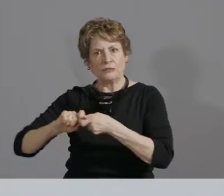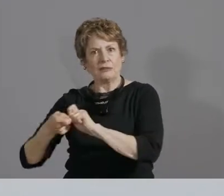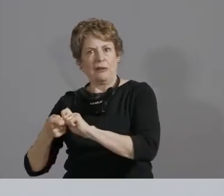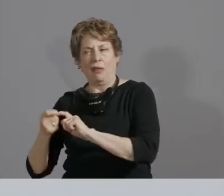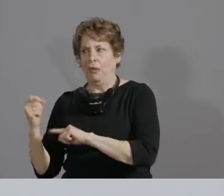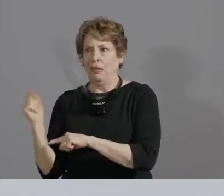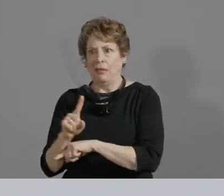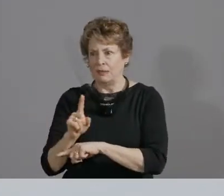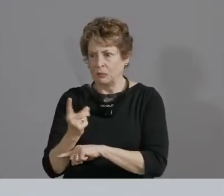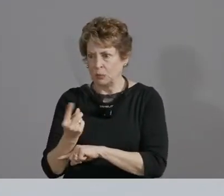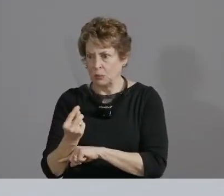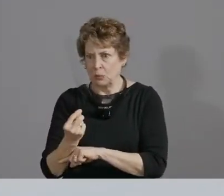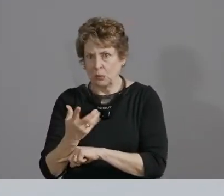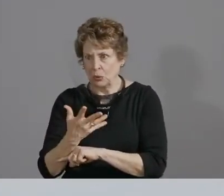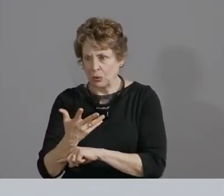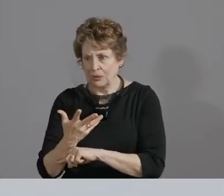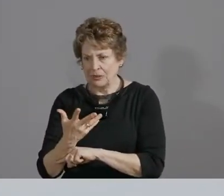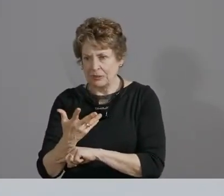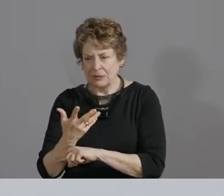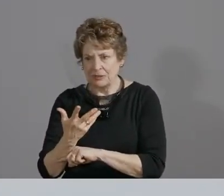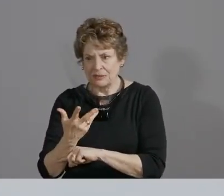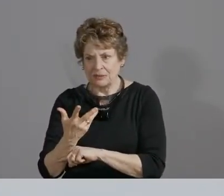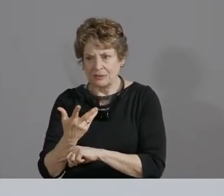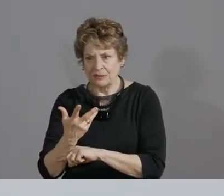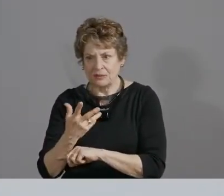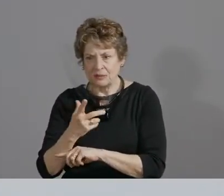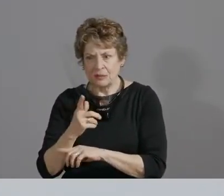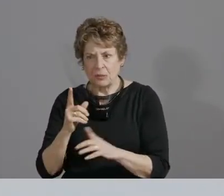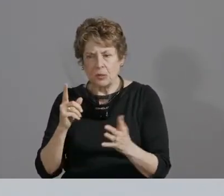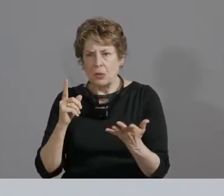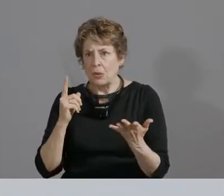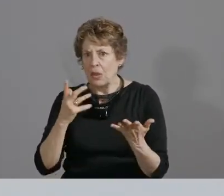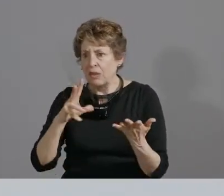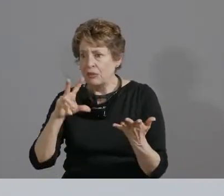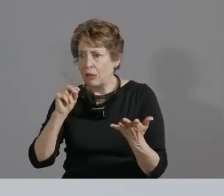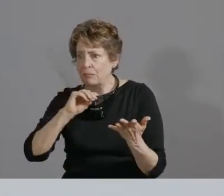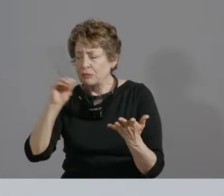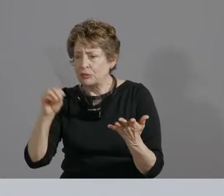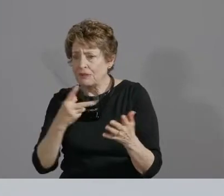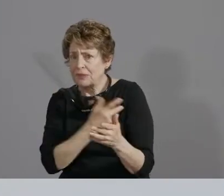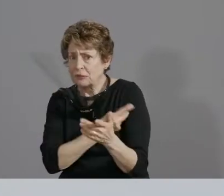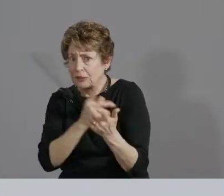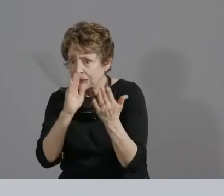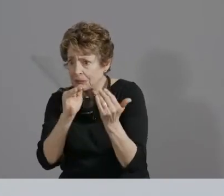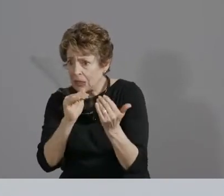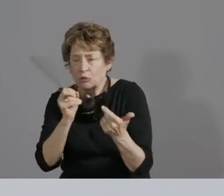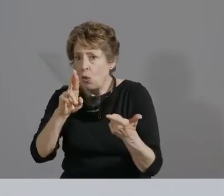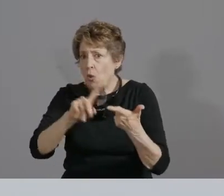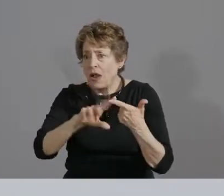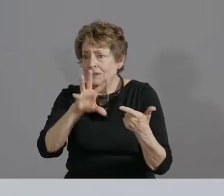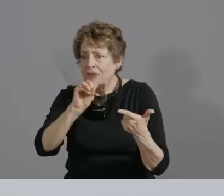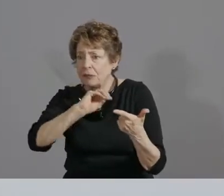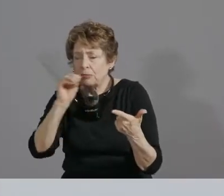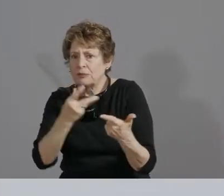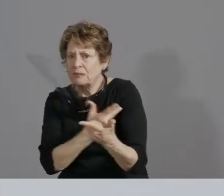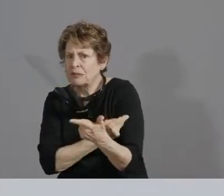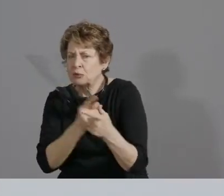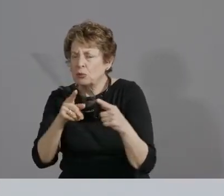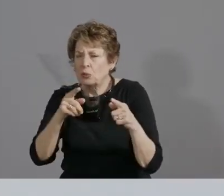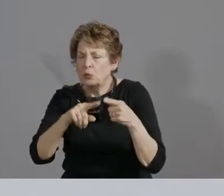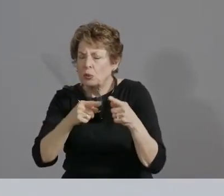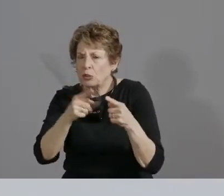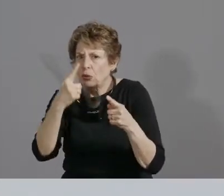50% of the population? So we are. So going back to